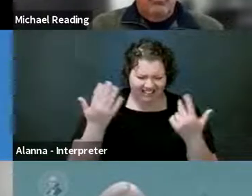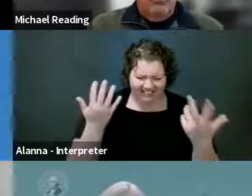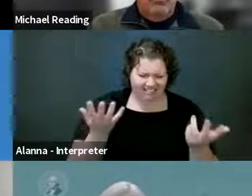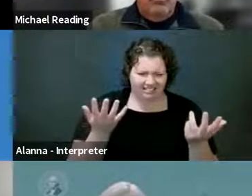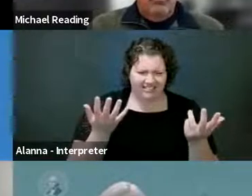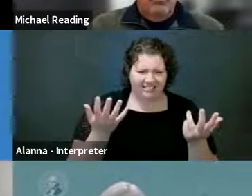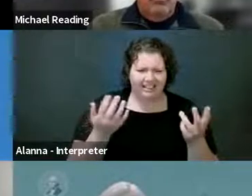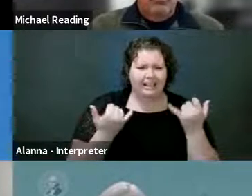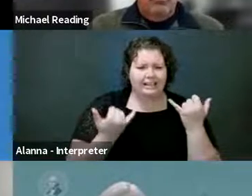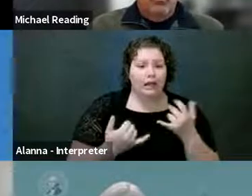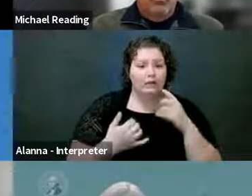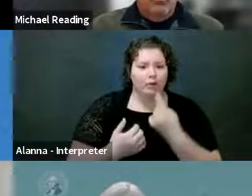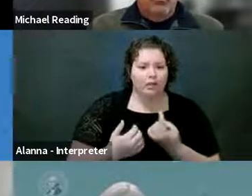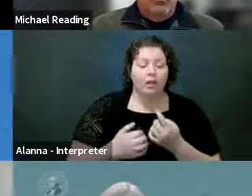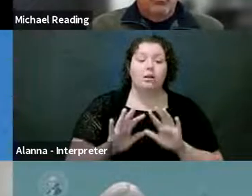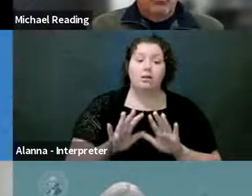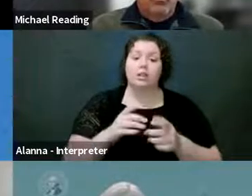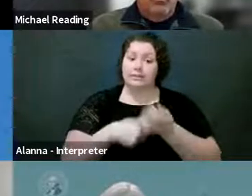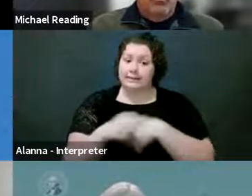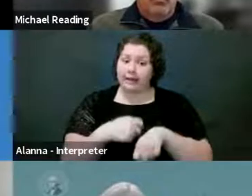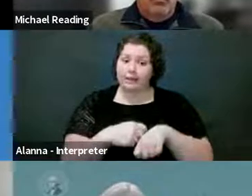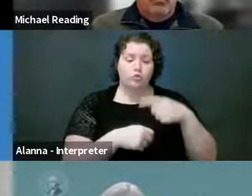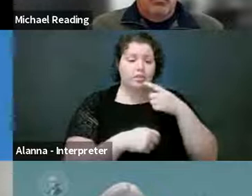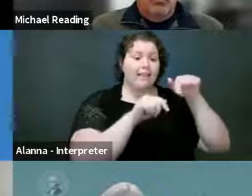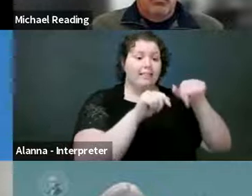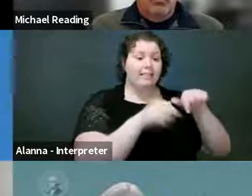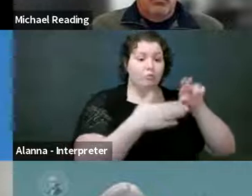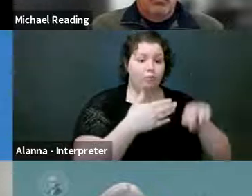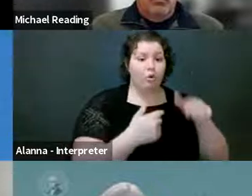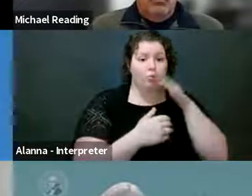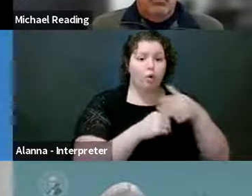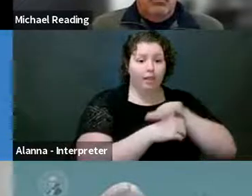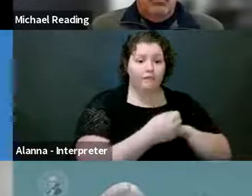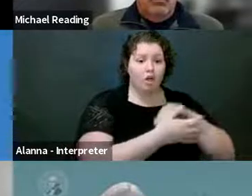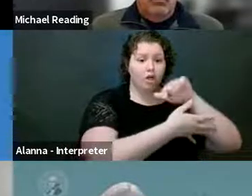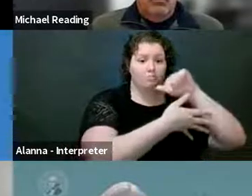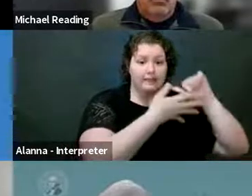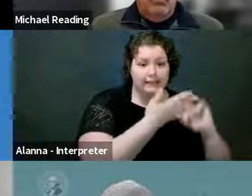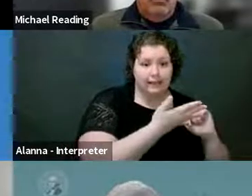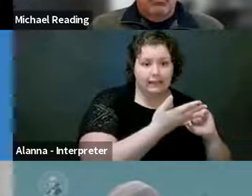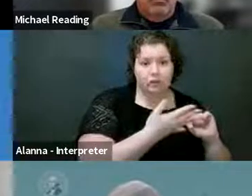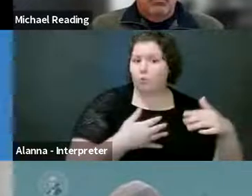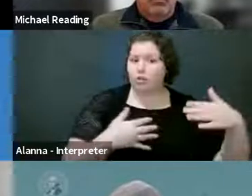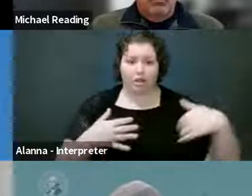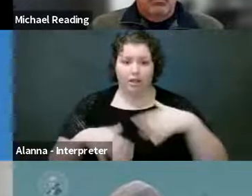this is what it's not going to do, and that, again, pointing towards the future work that we need to do,